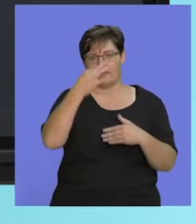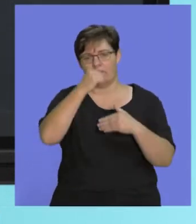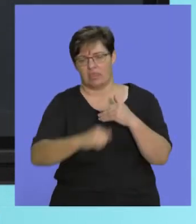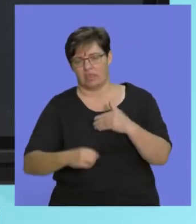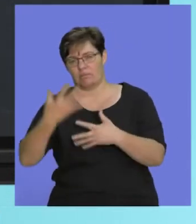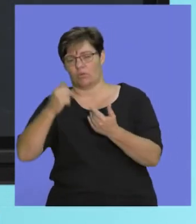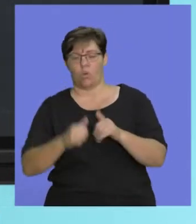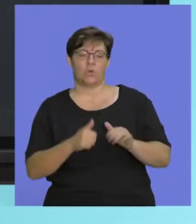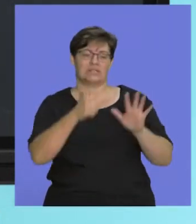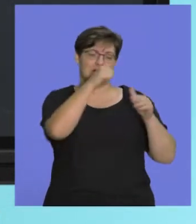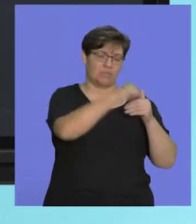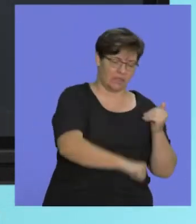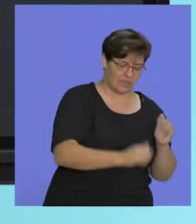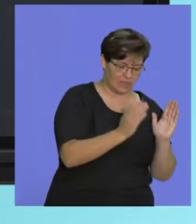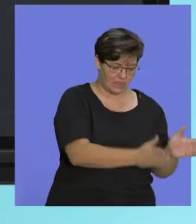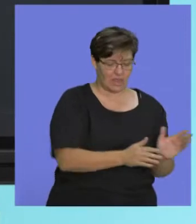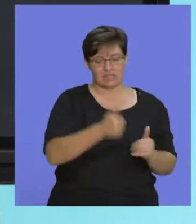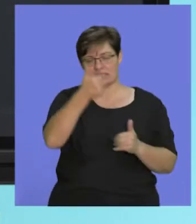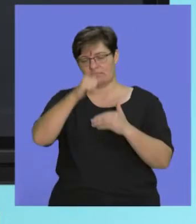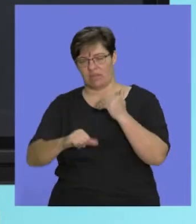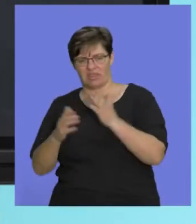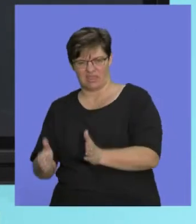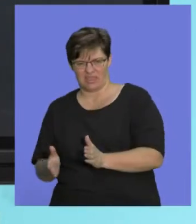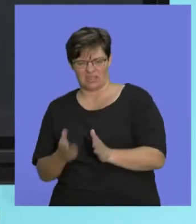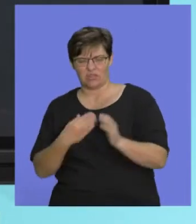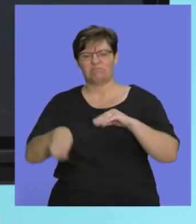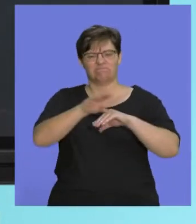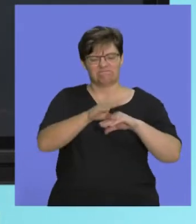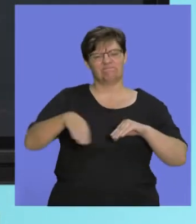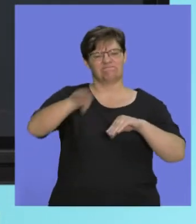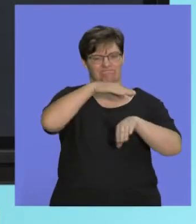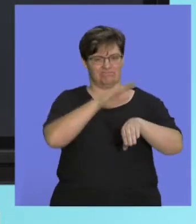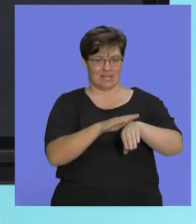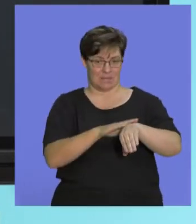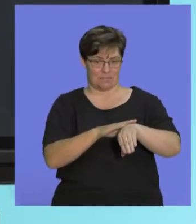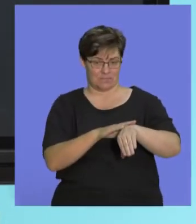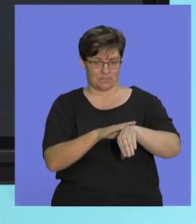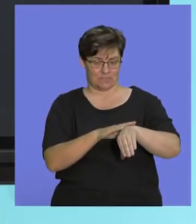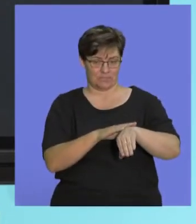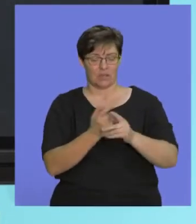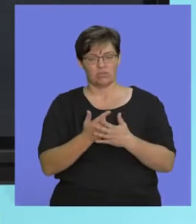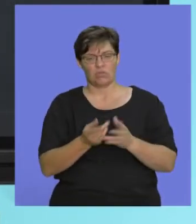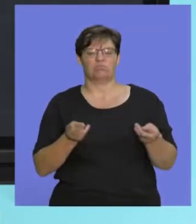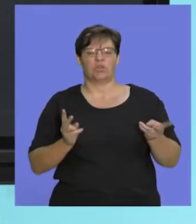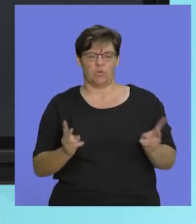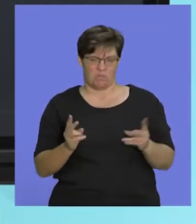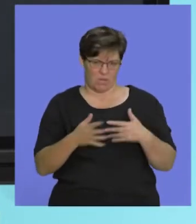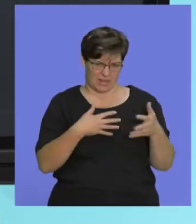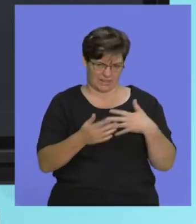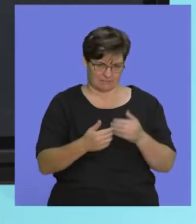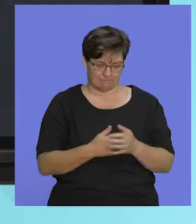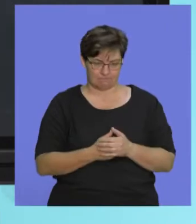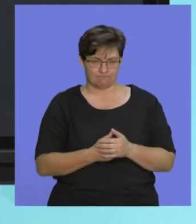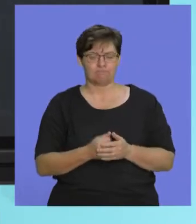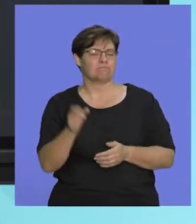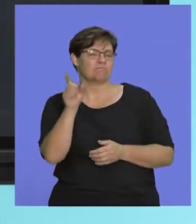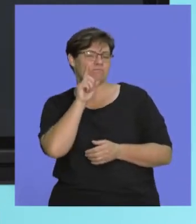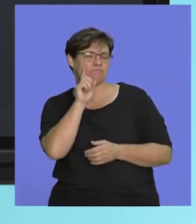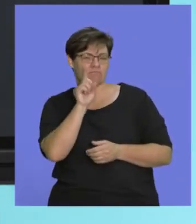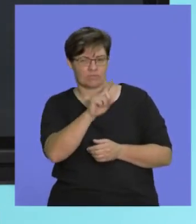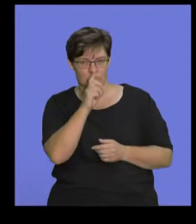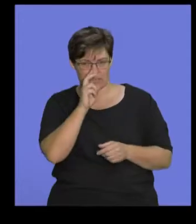every 6 months. So those are the types of compounding periods we have that we normally deal with. So let's see